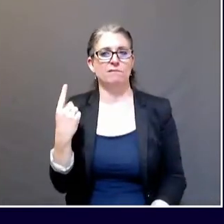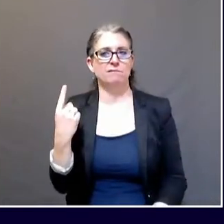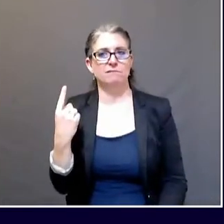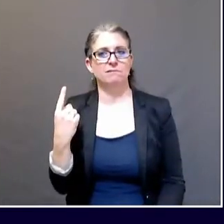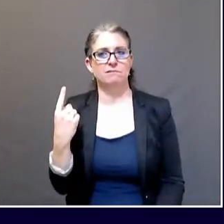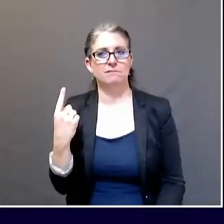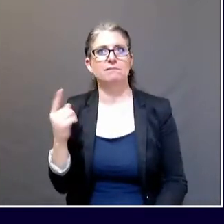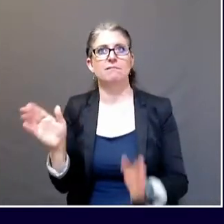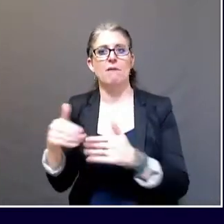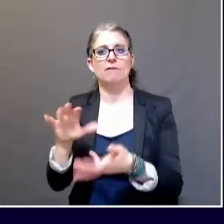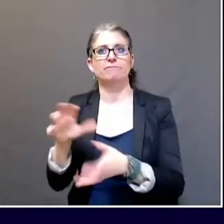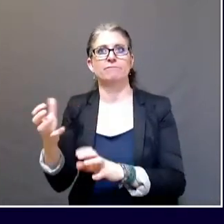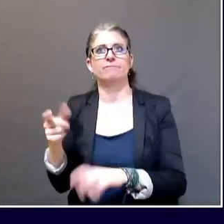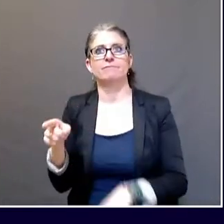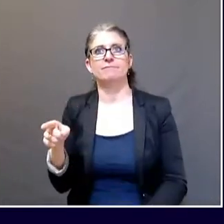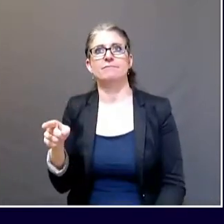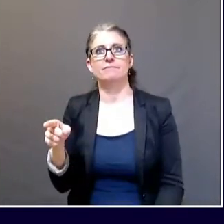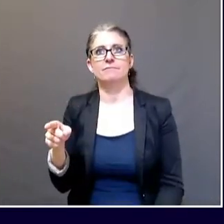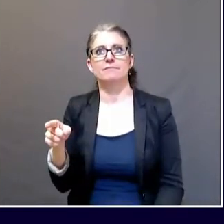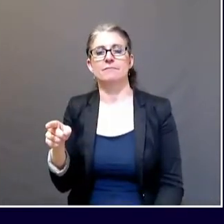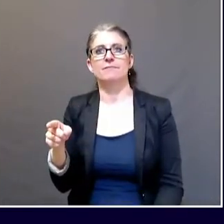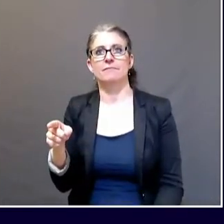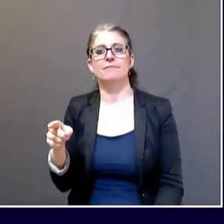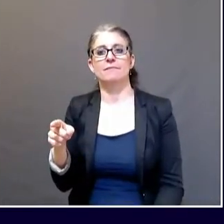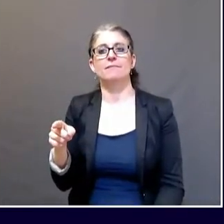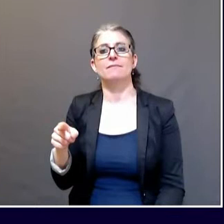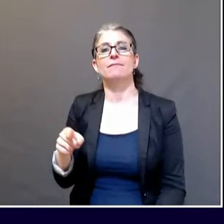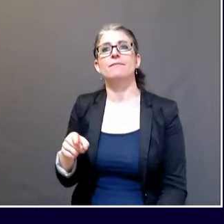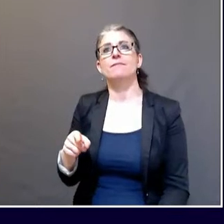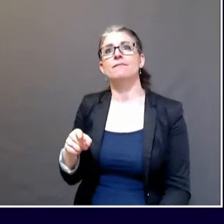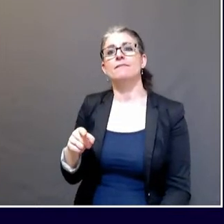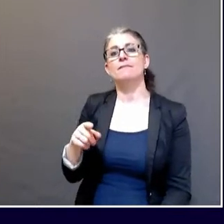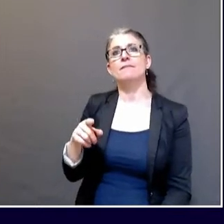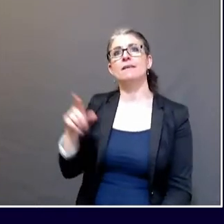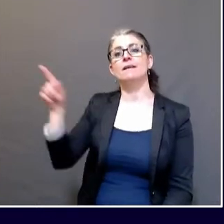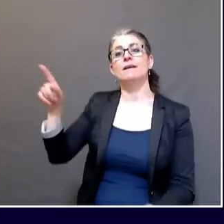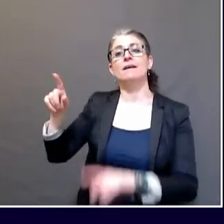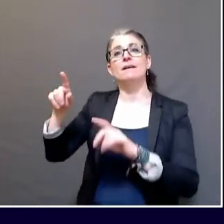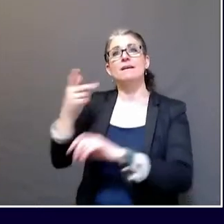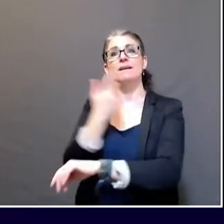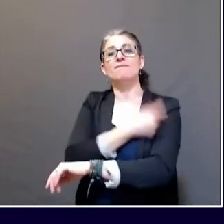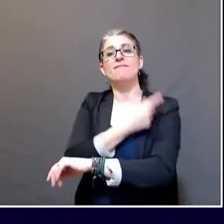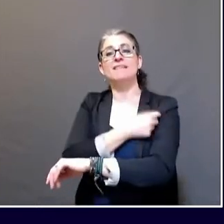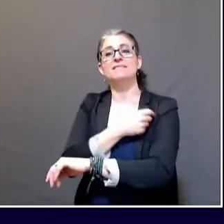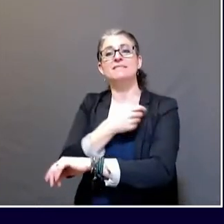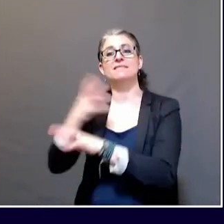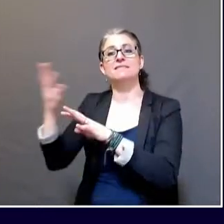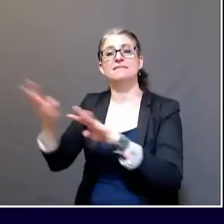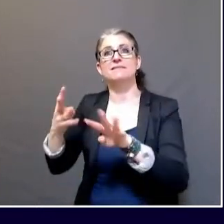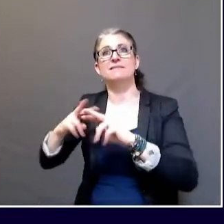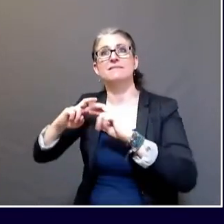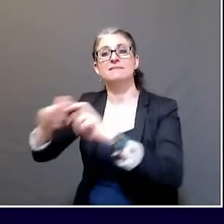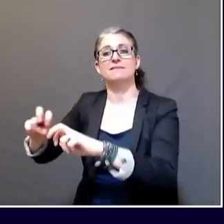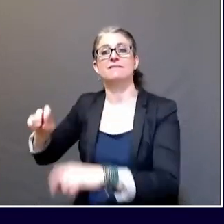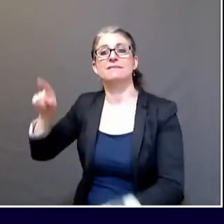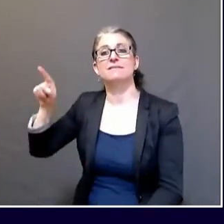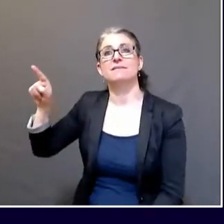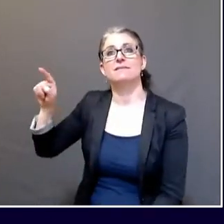and I'm just going to quote what they told me just from my notes, that quote,